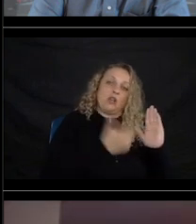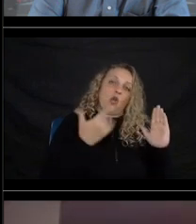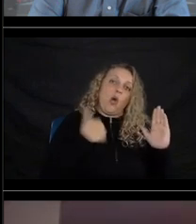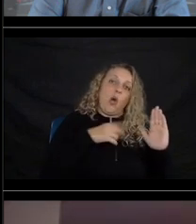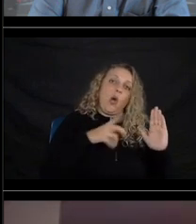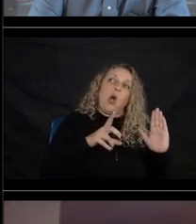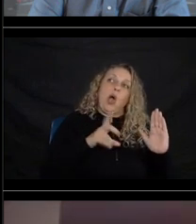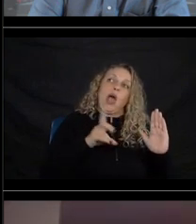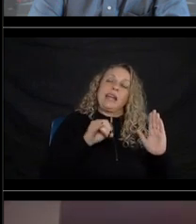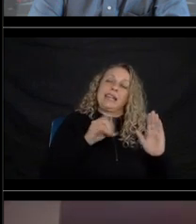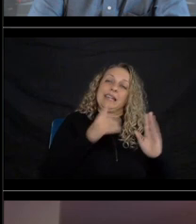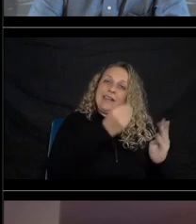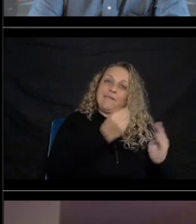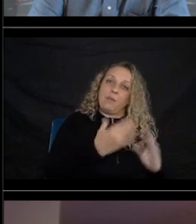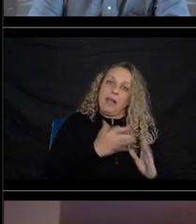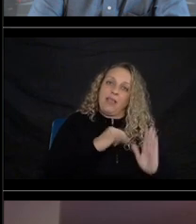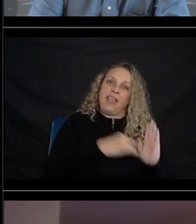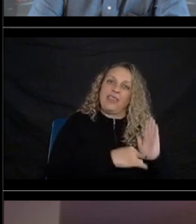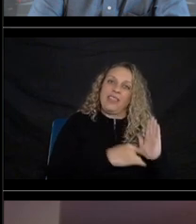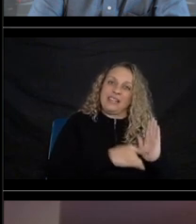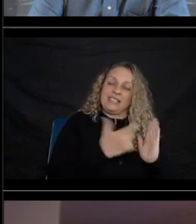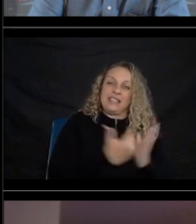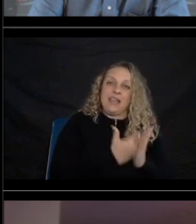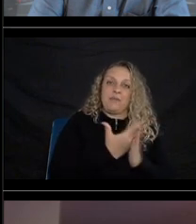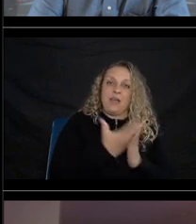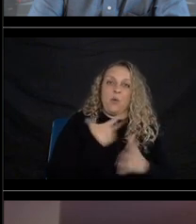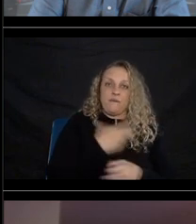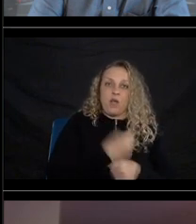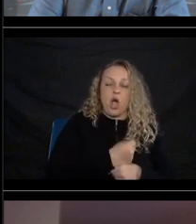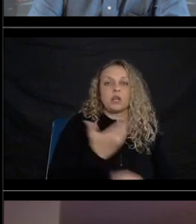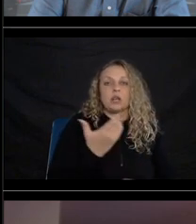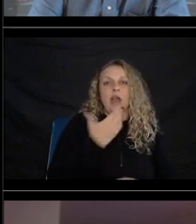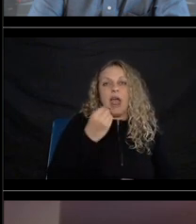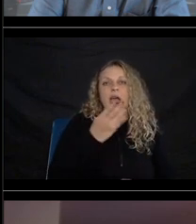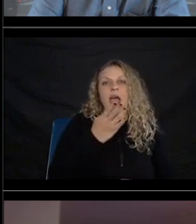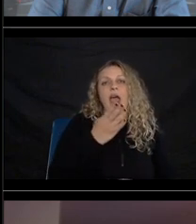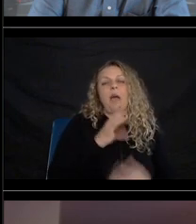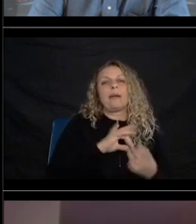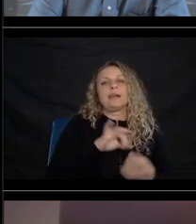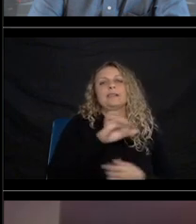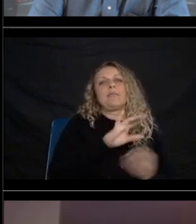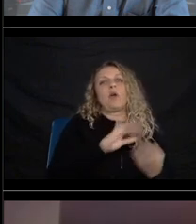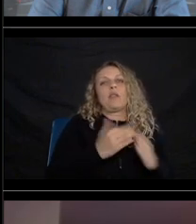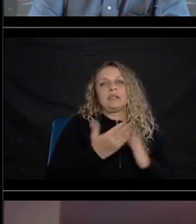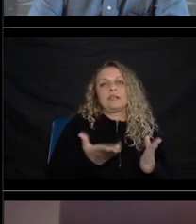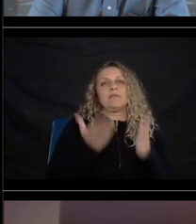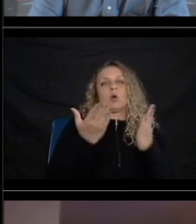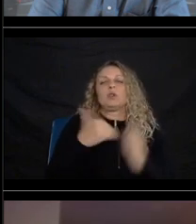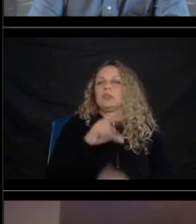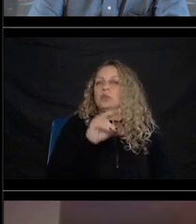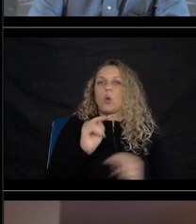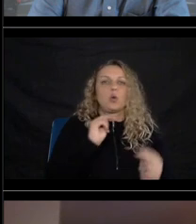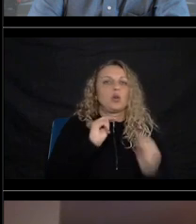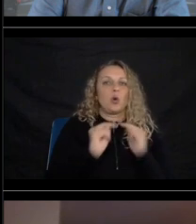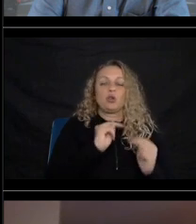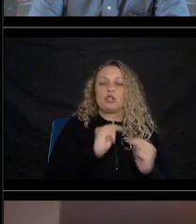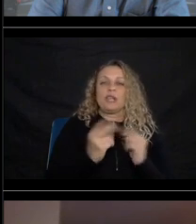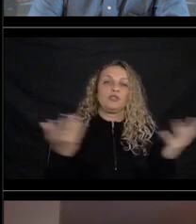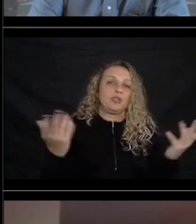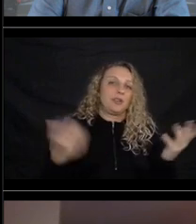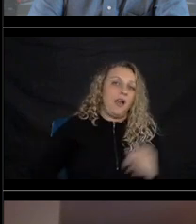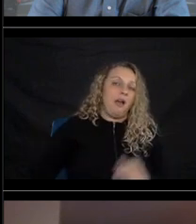get information that this is the update that we've gotten. And based upon the city's motion that there is no negotiation